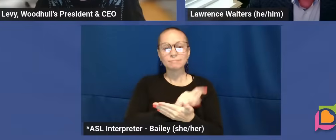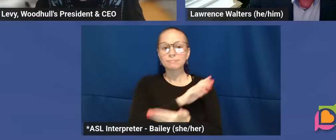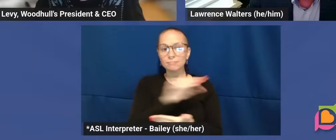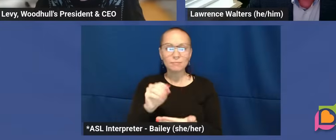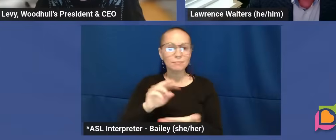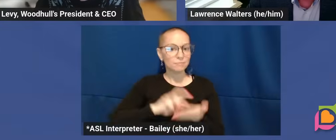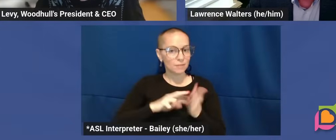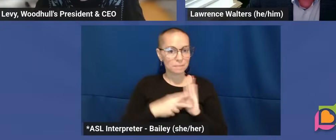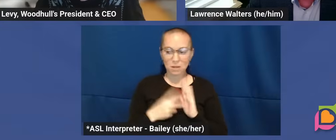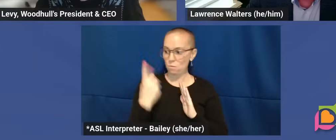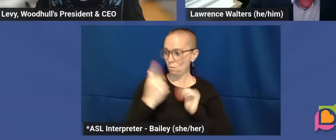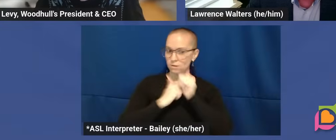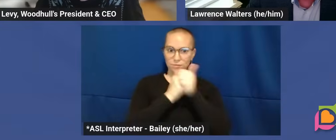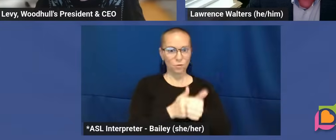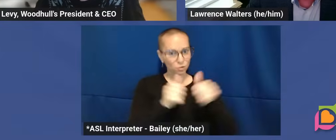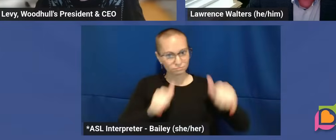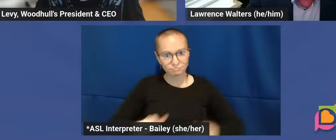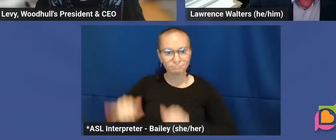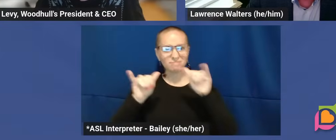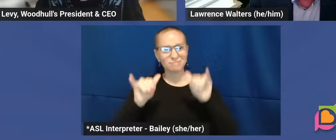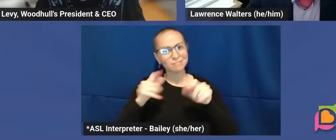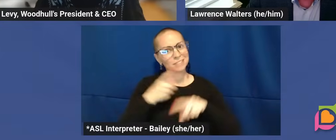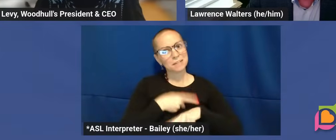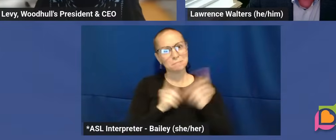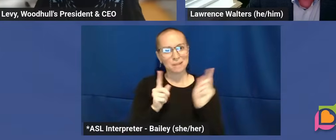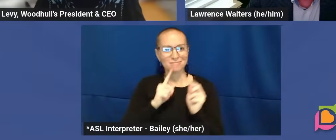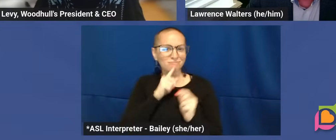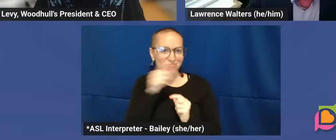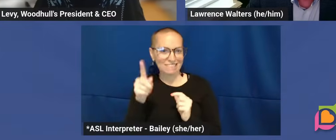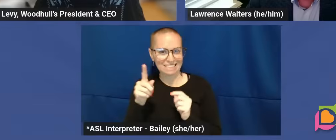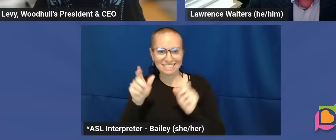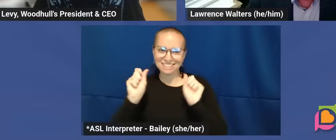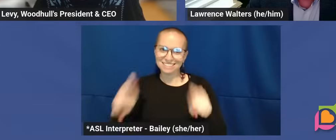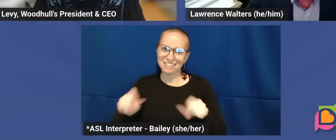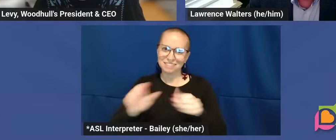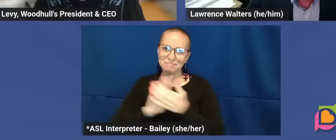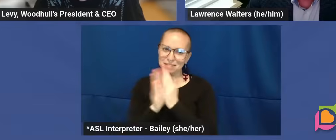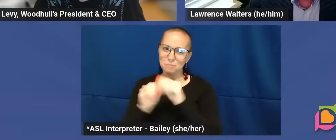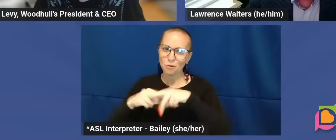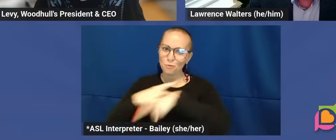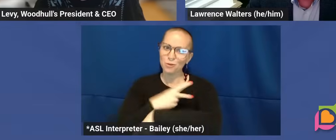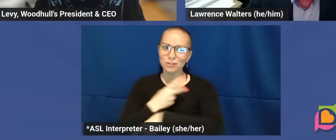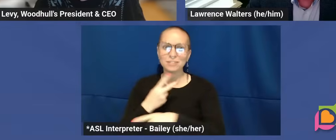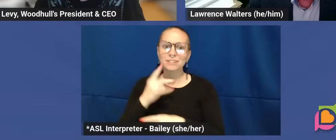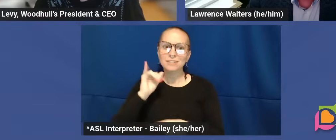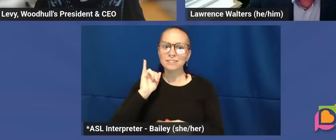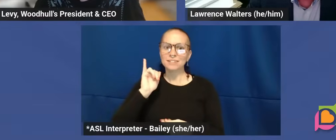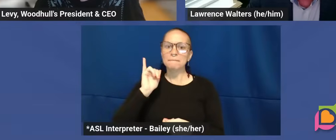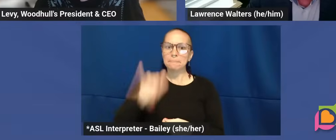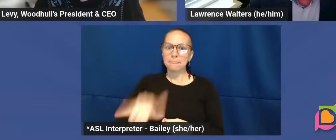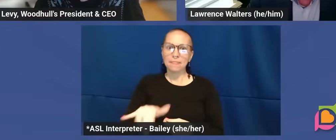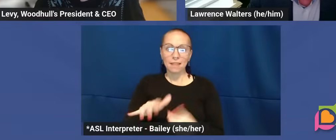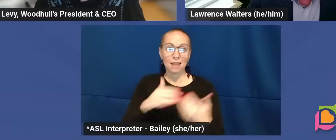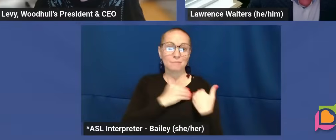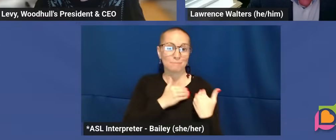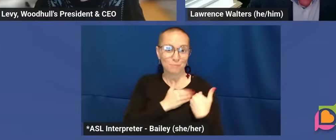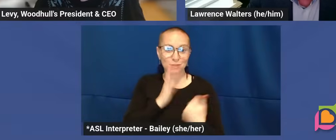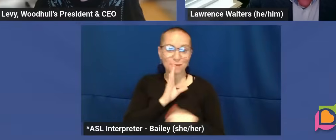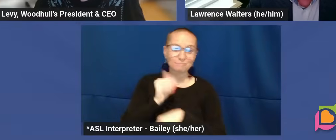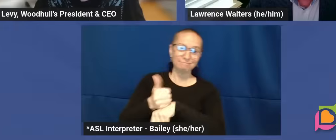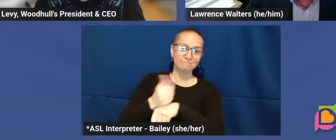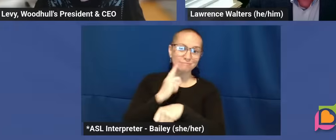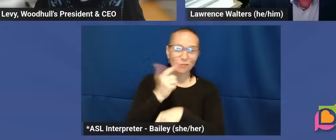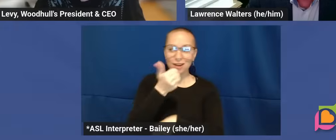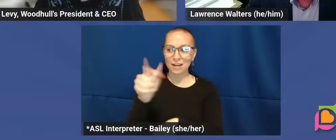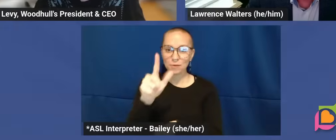only be one to comply with. But the devil is in the details there, as far as how bad it would be, or the burden that would be imposed on anybody